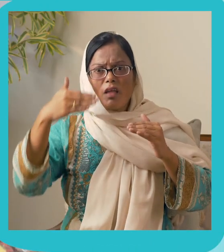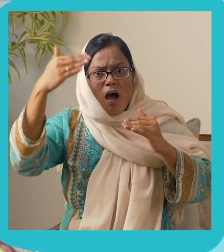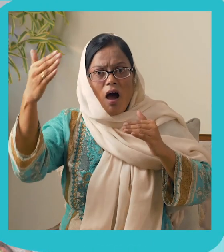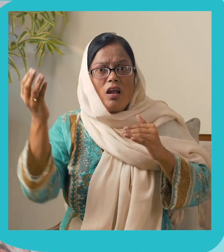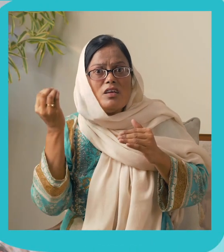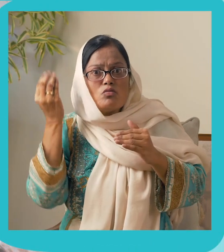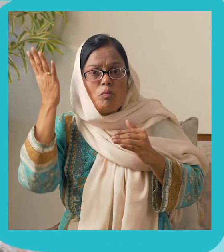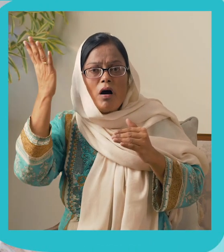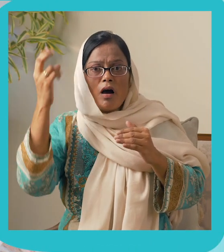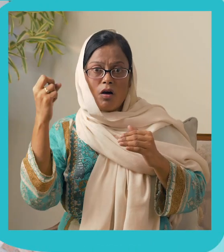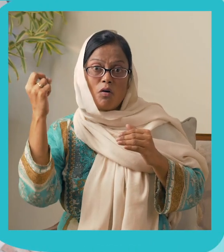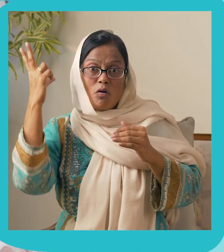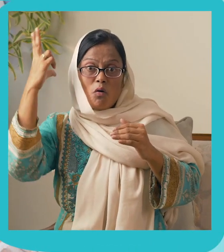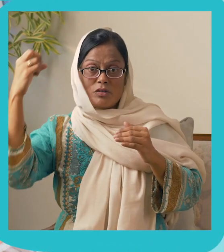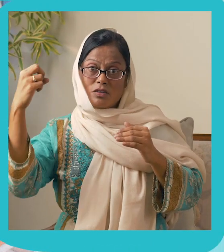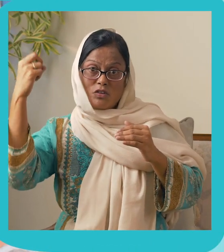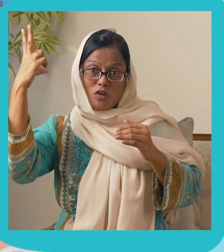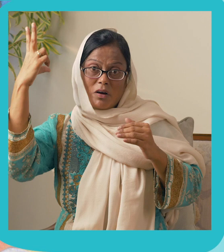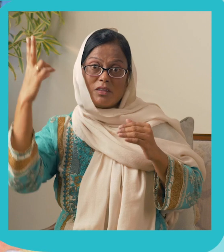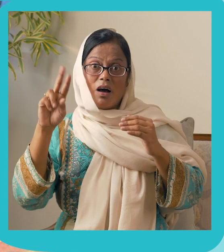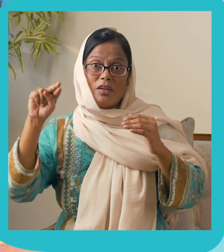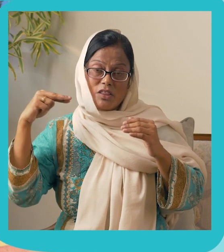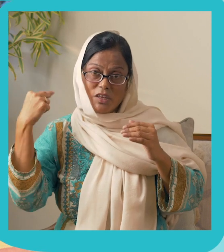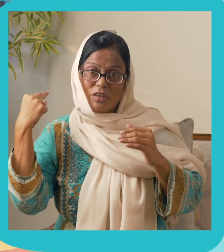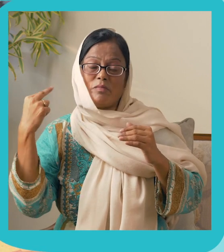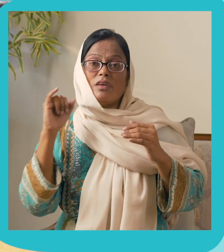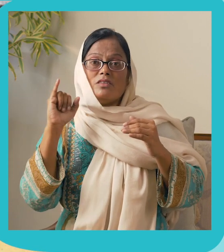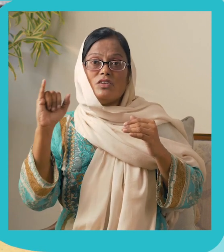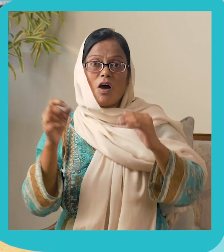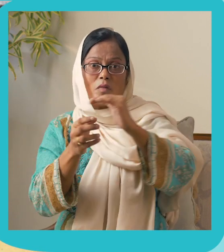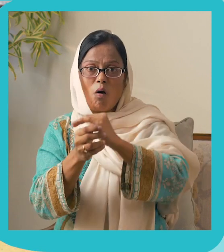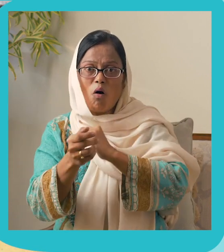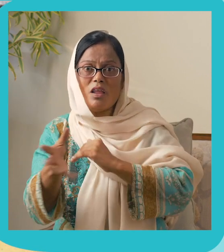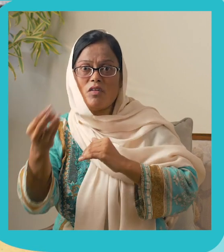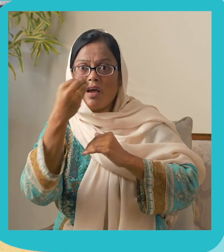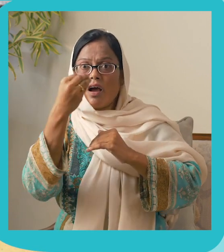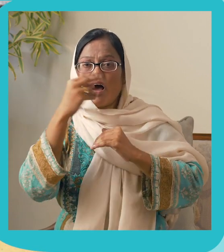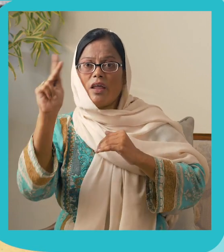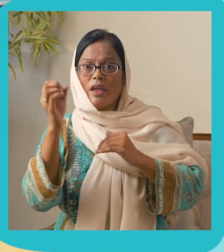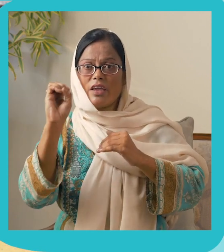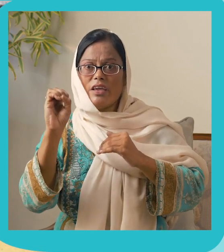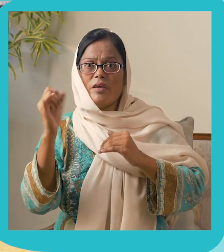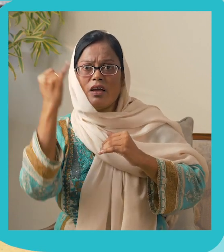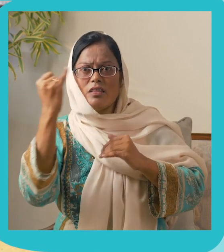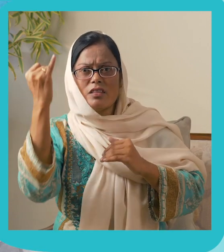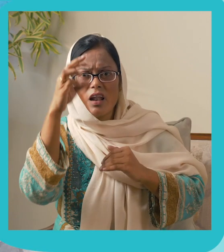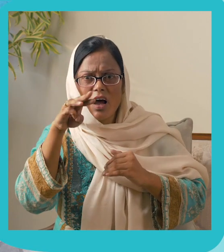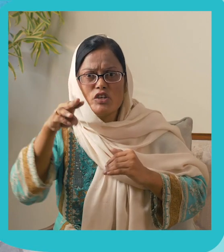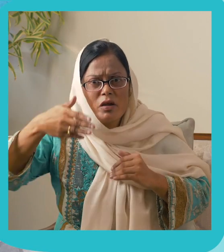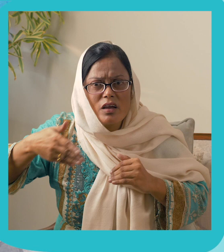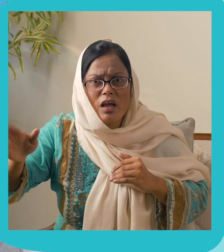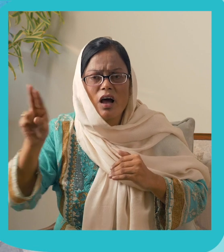The next morning, it was a beautiful sunny day. He met his friends Dibby, Ollie, and